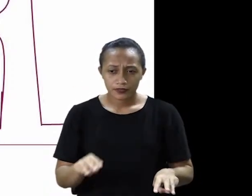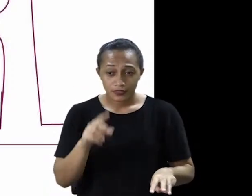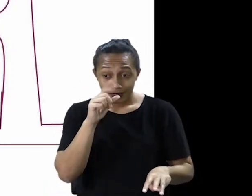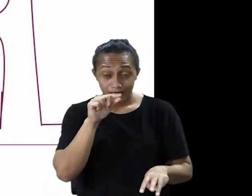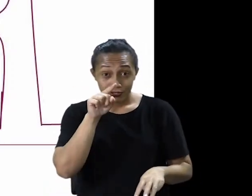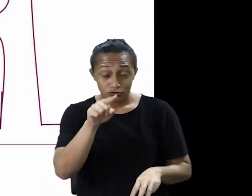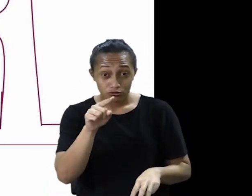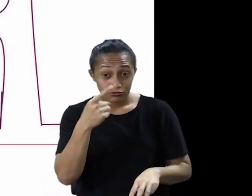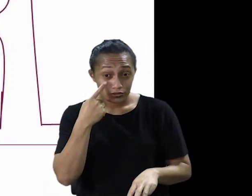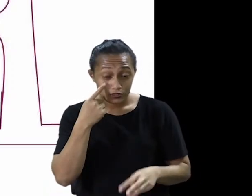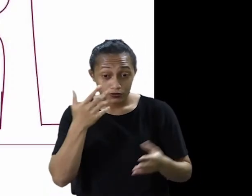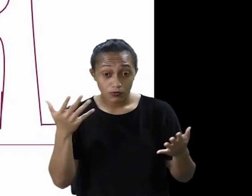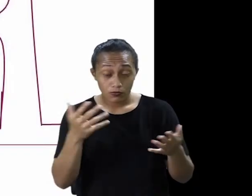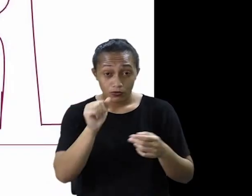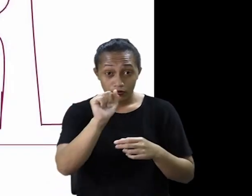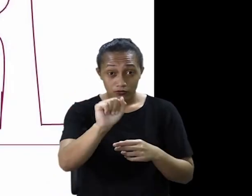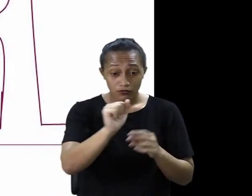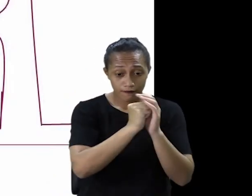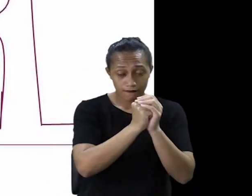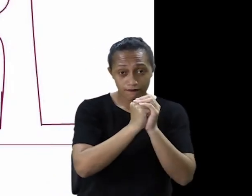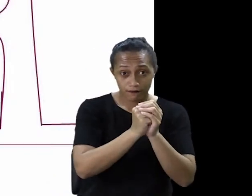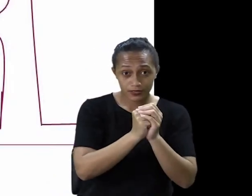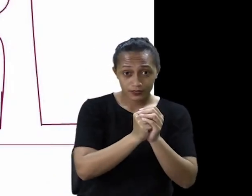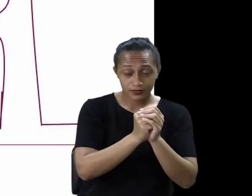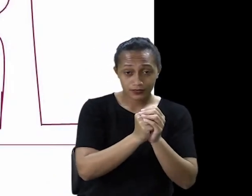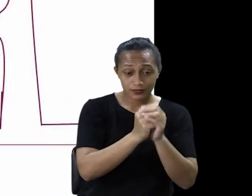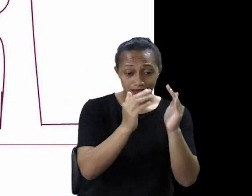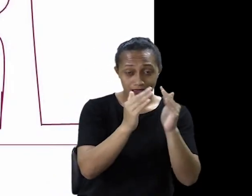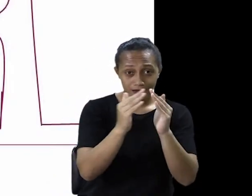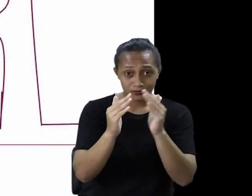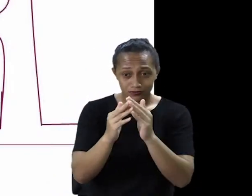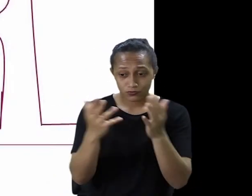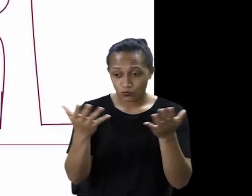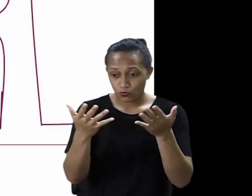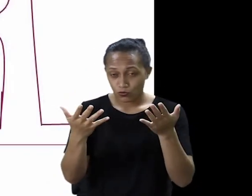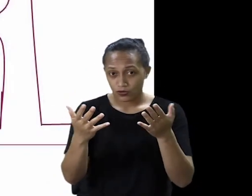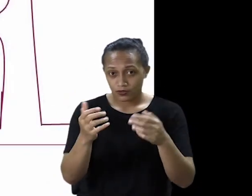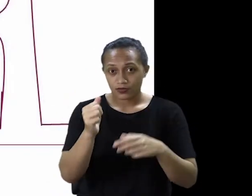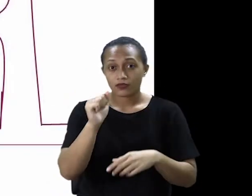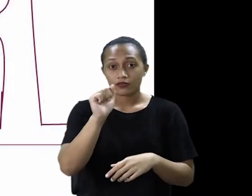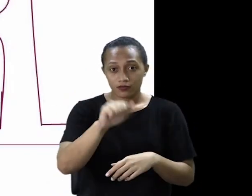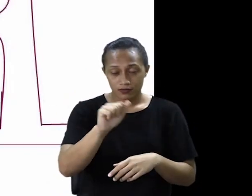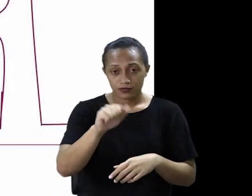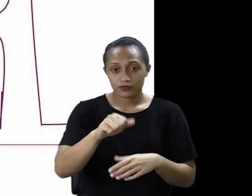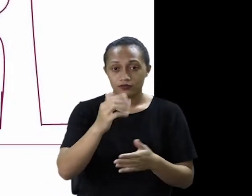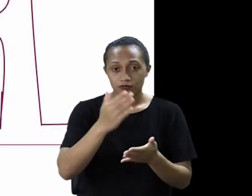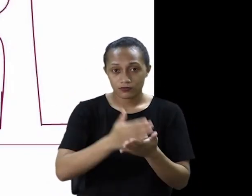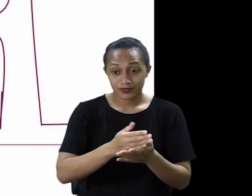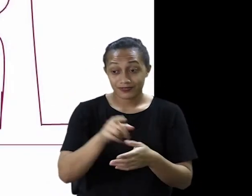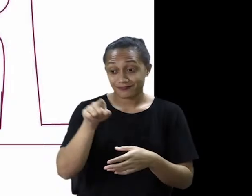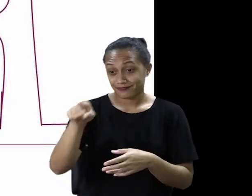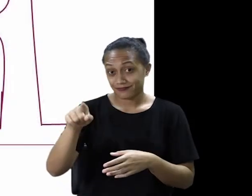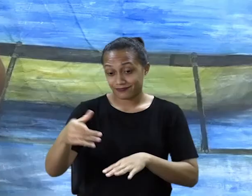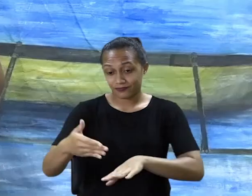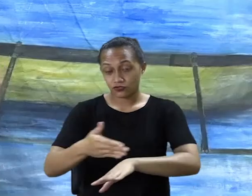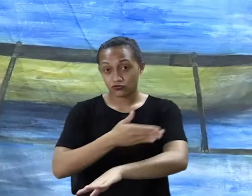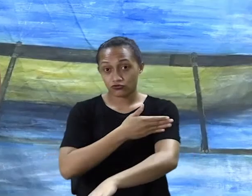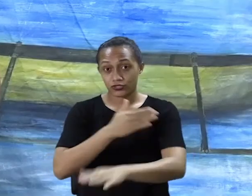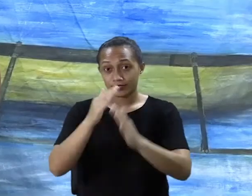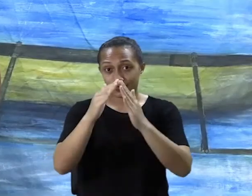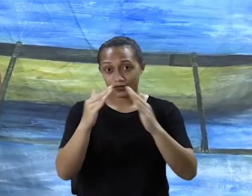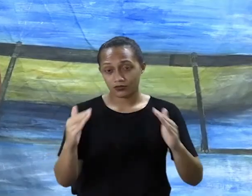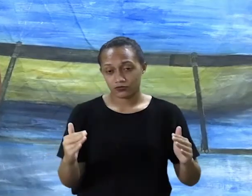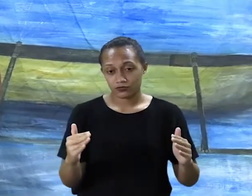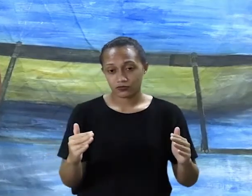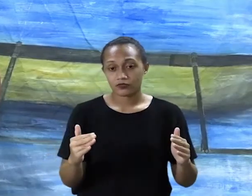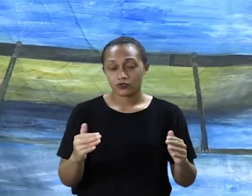Can you see where your friend's house should be at? You're right. There it is. All